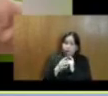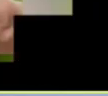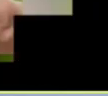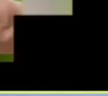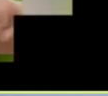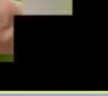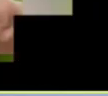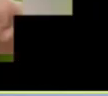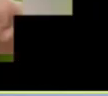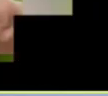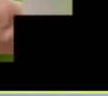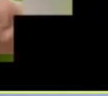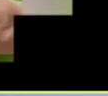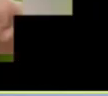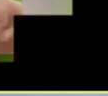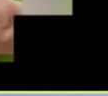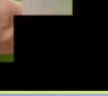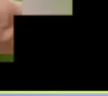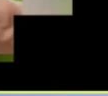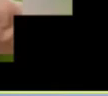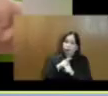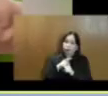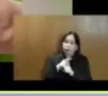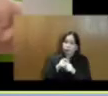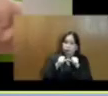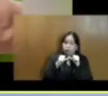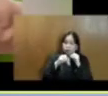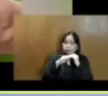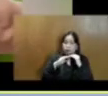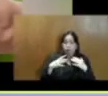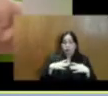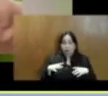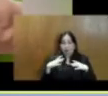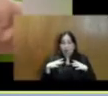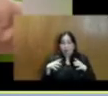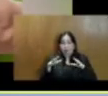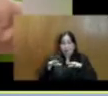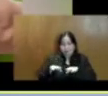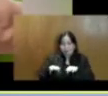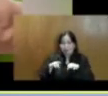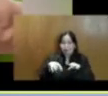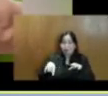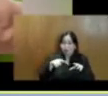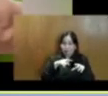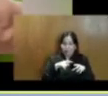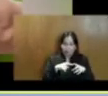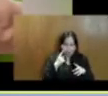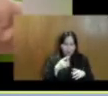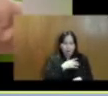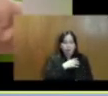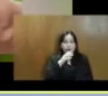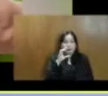impacted in sustainability in the textile and garment sector is particularly in enabling